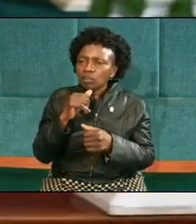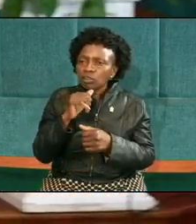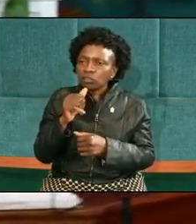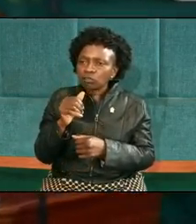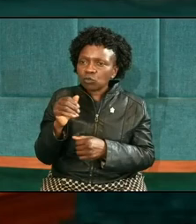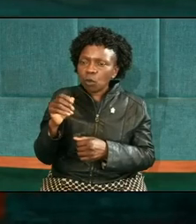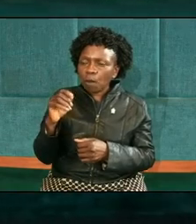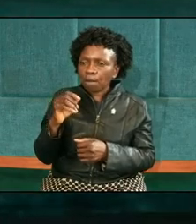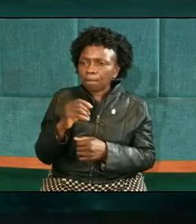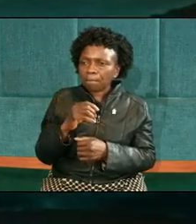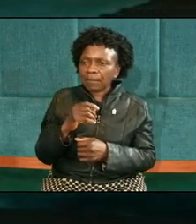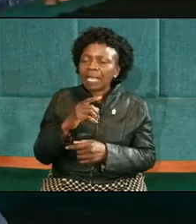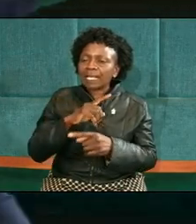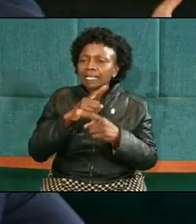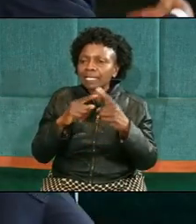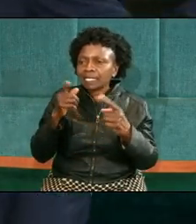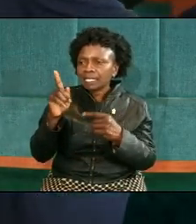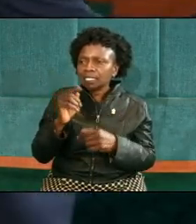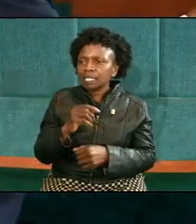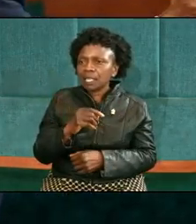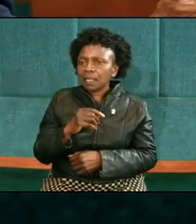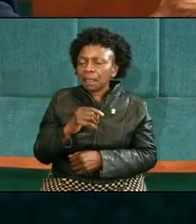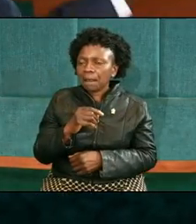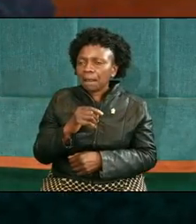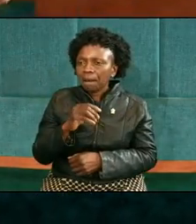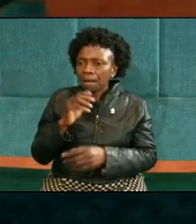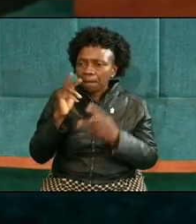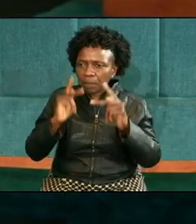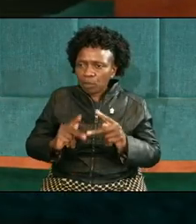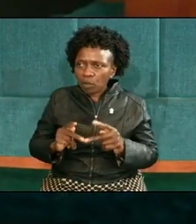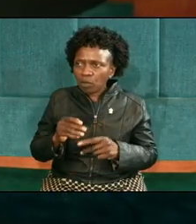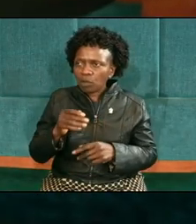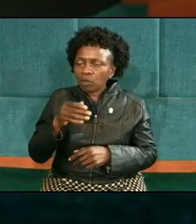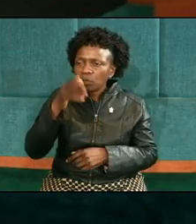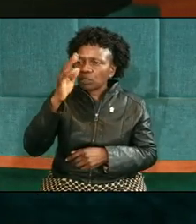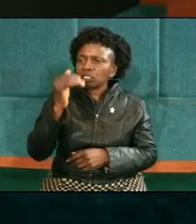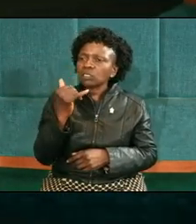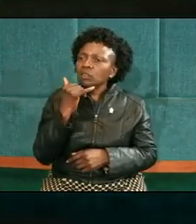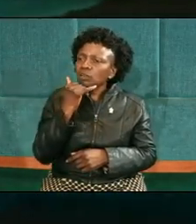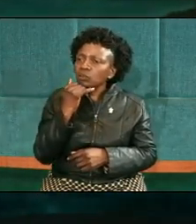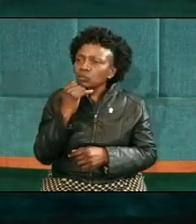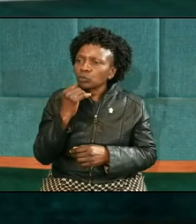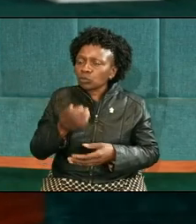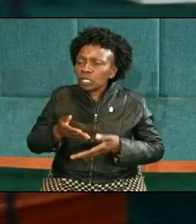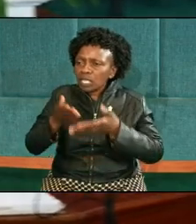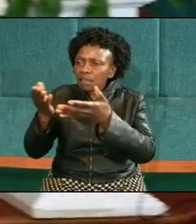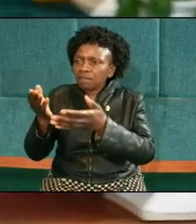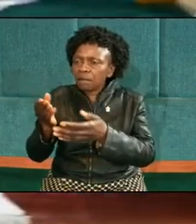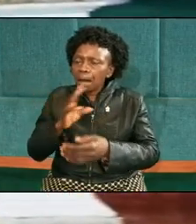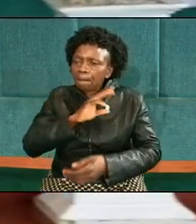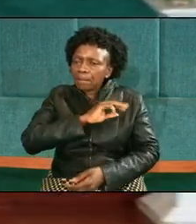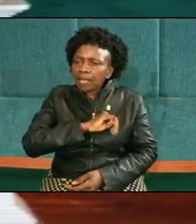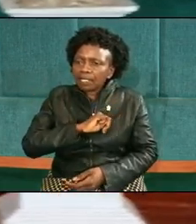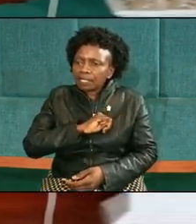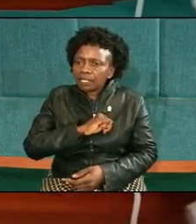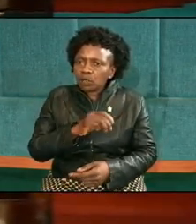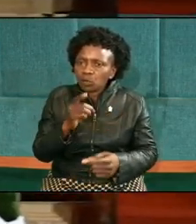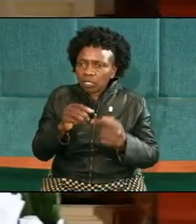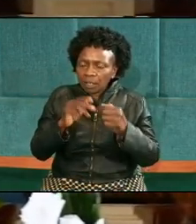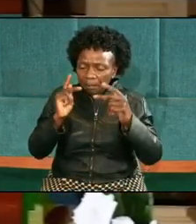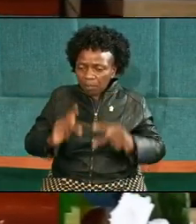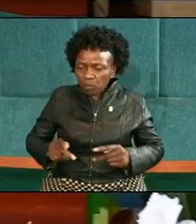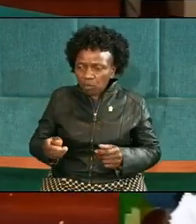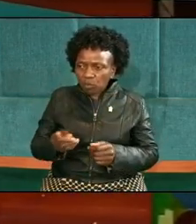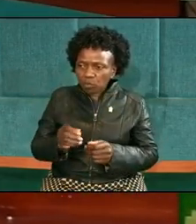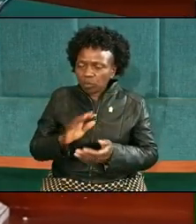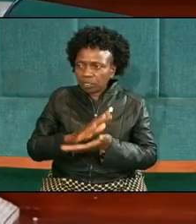those people. God is wrong to extend mercy when people repent. Are you hearing me down there? According to the